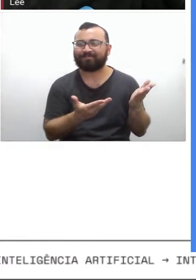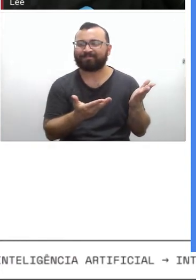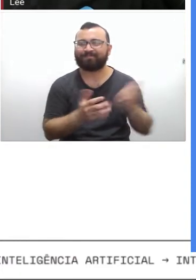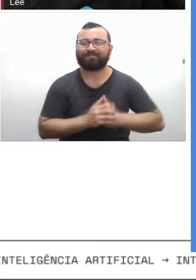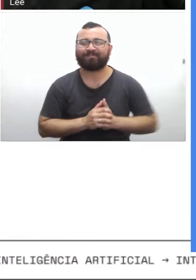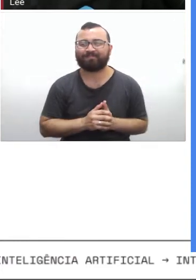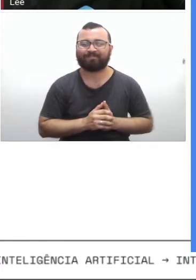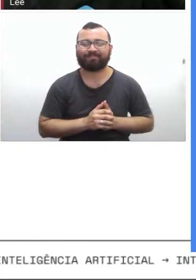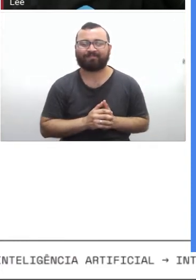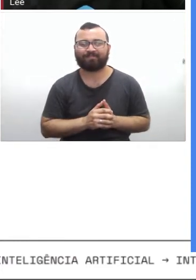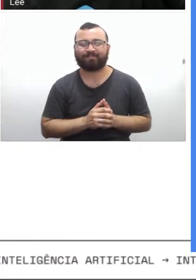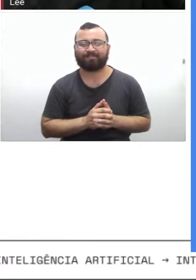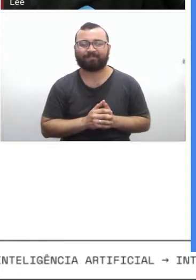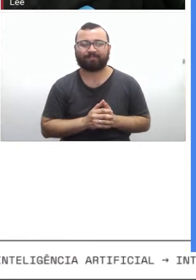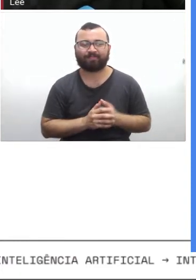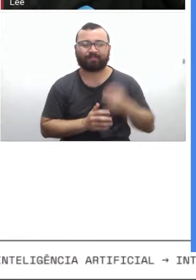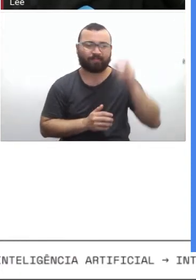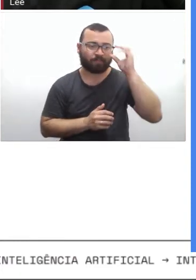um,